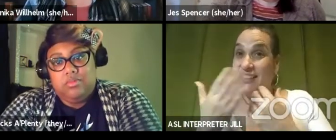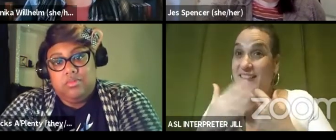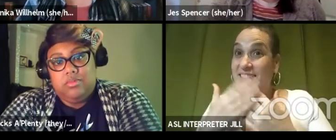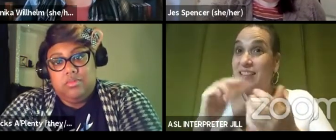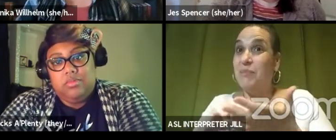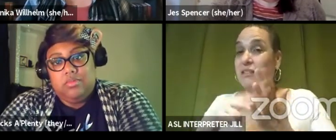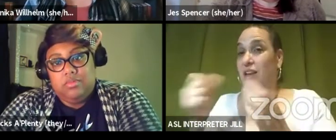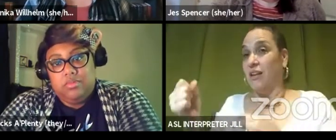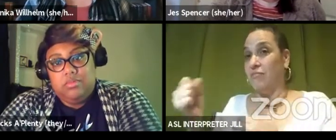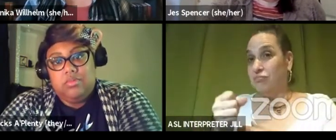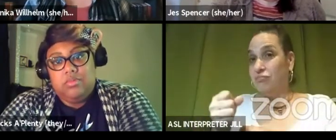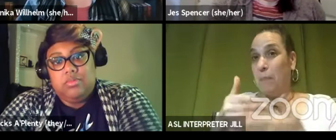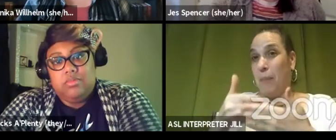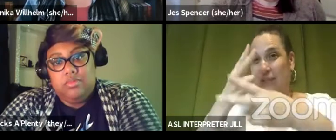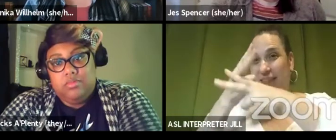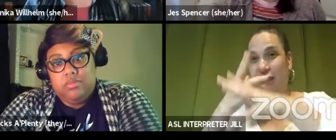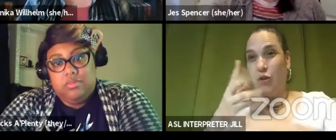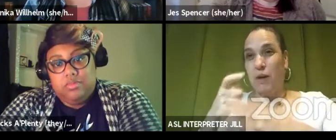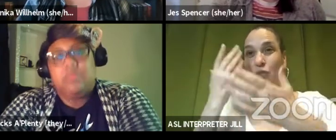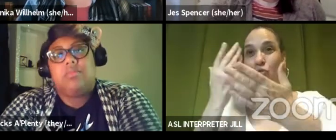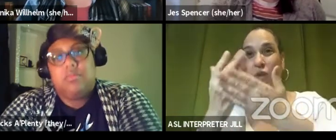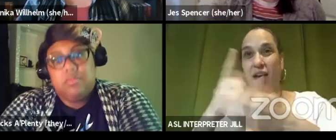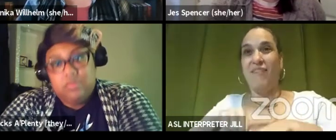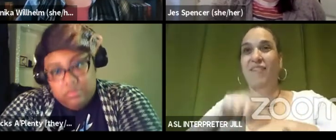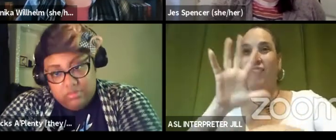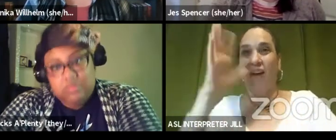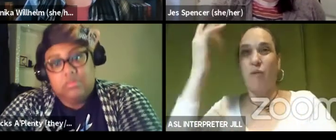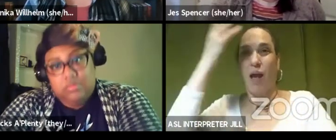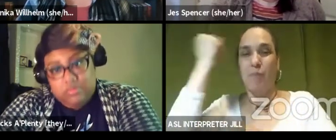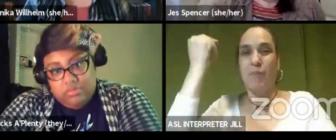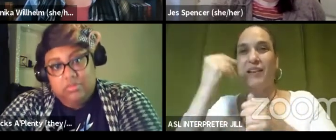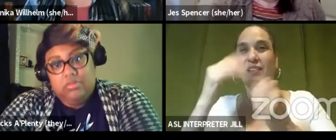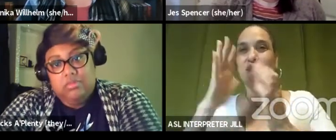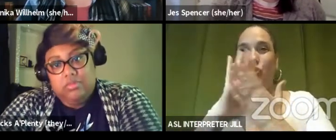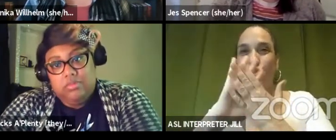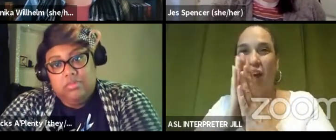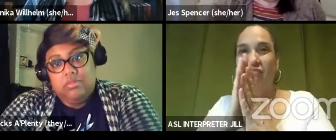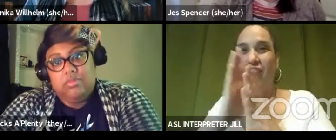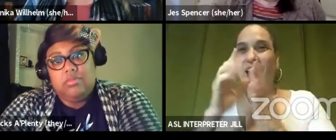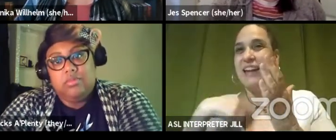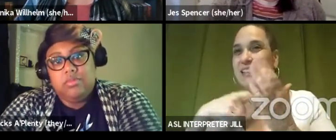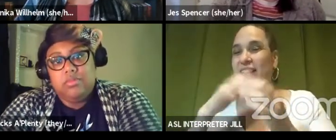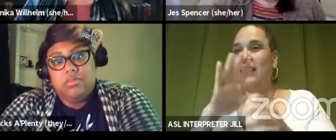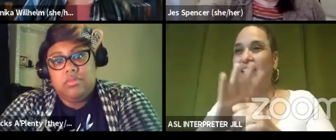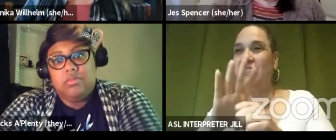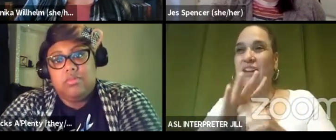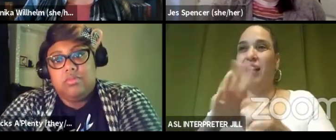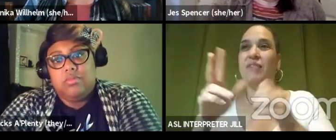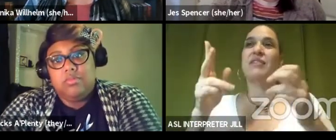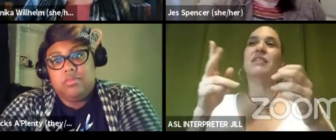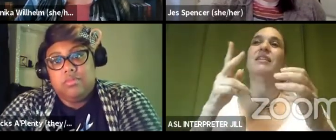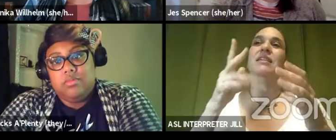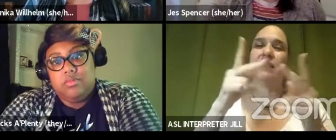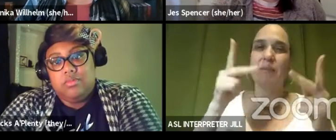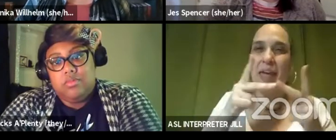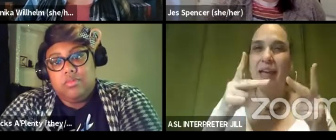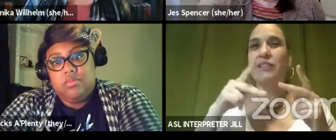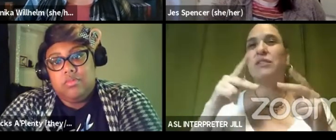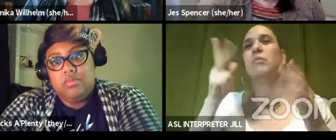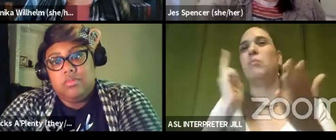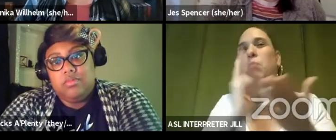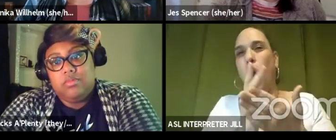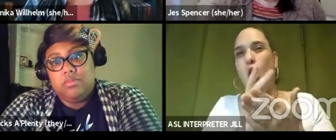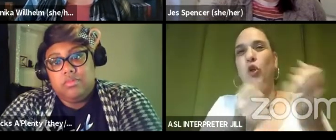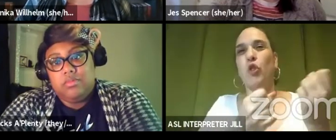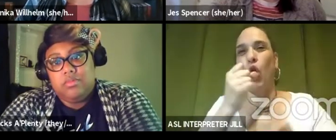there probably by 5, because with traffic, I need to have enough space to get downtown, park the car, walk to where I'm getting, and then have